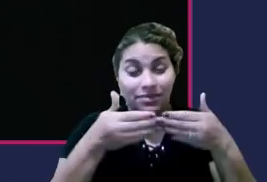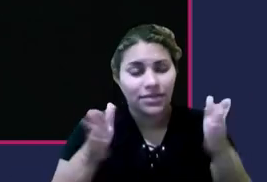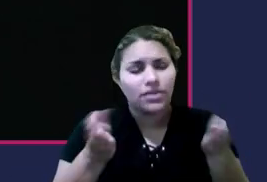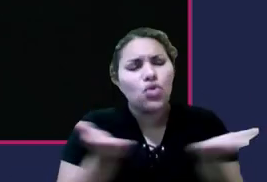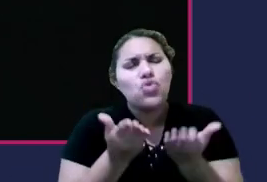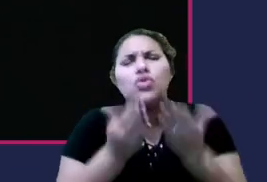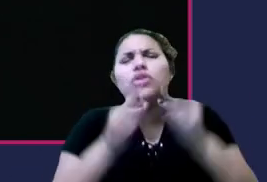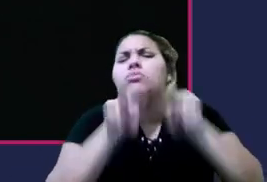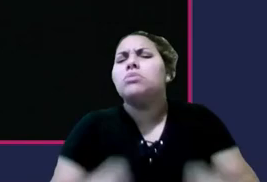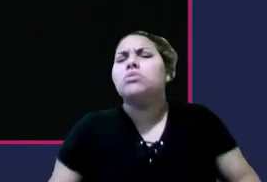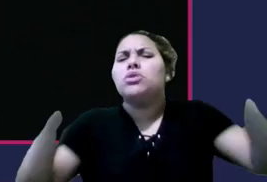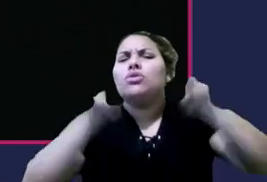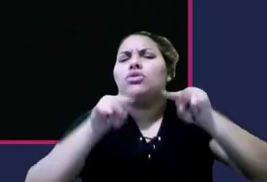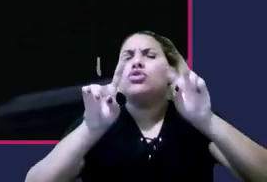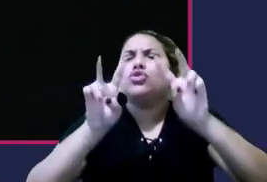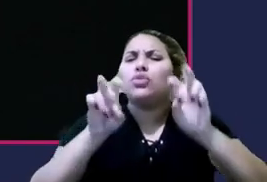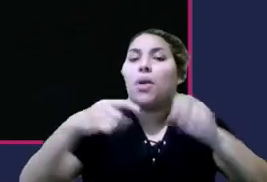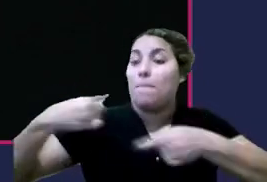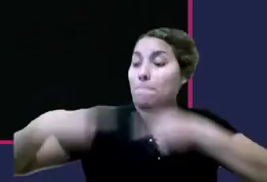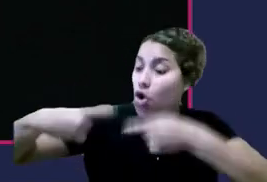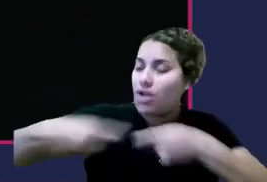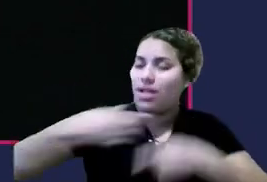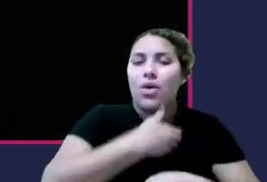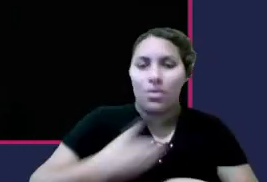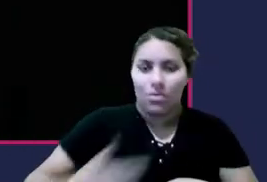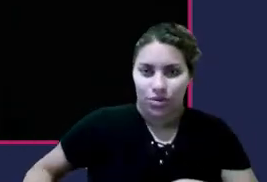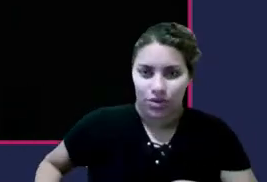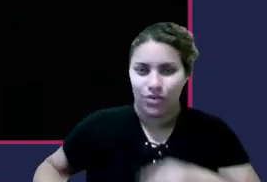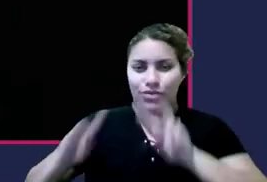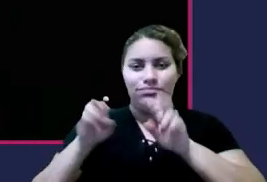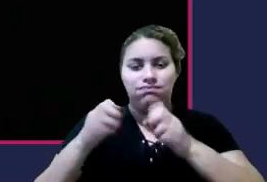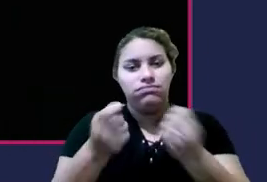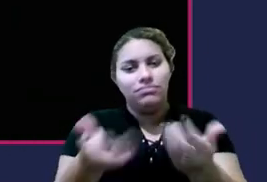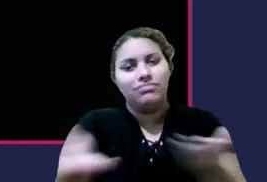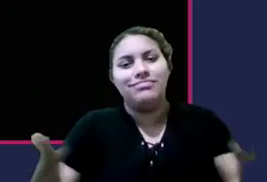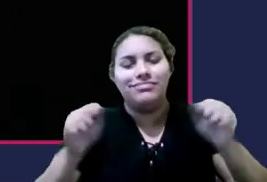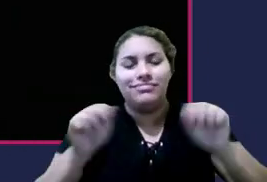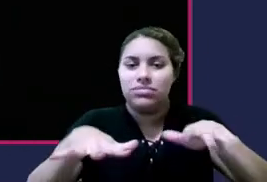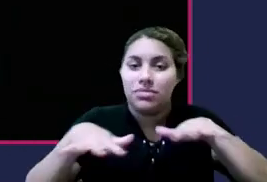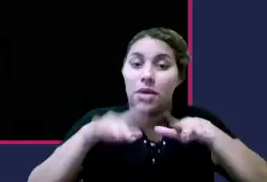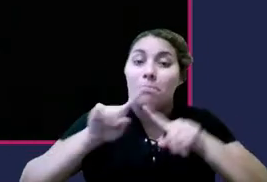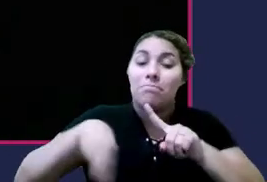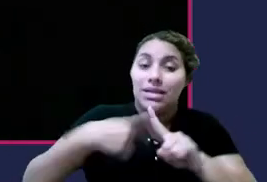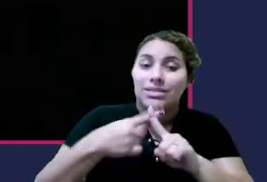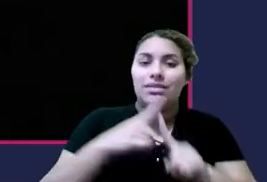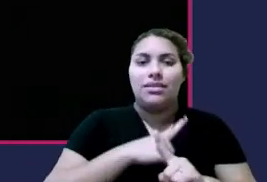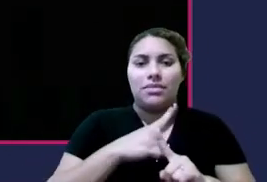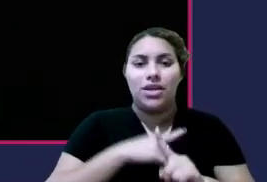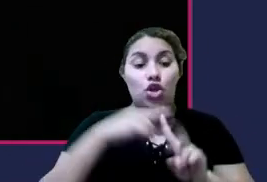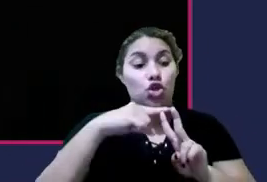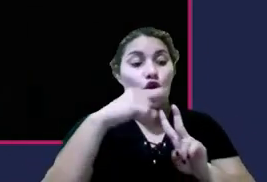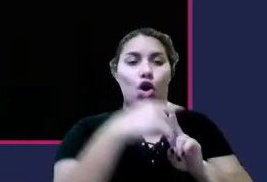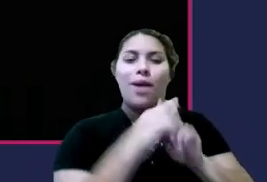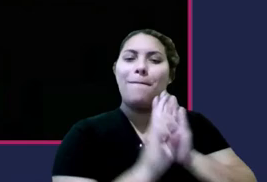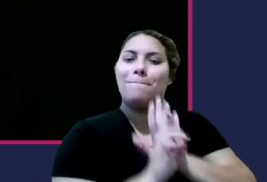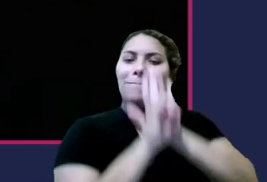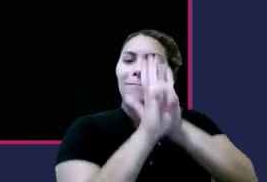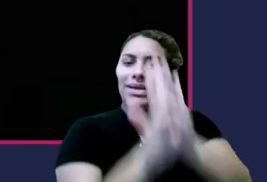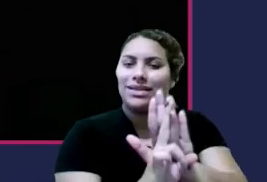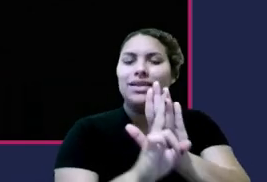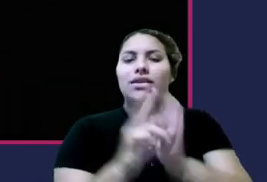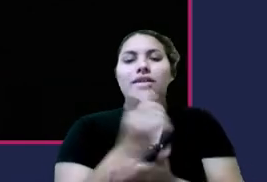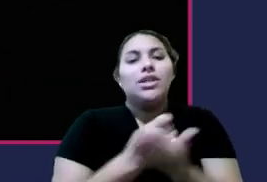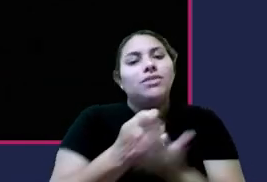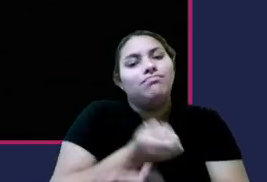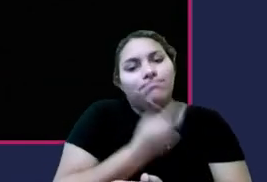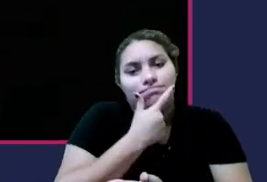we have started this scenario by talking about public policy with our representatives, but we also